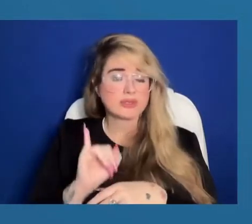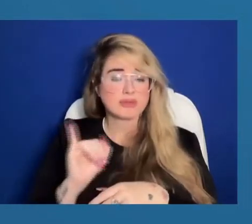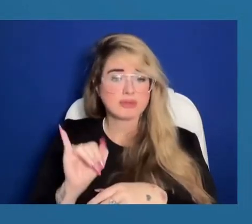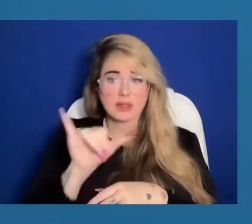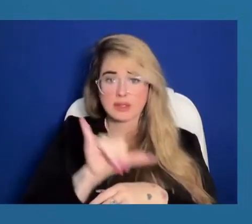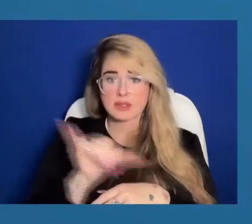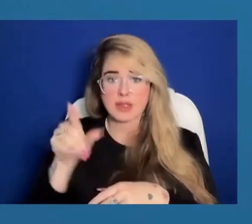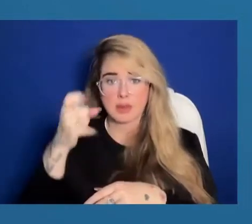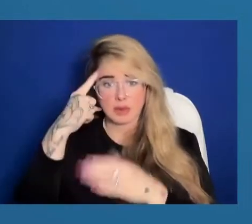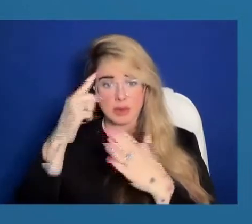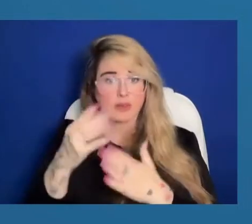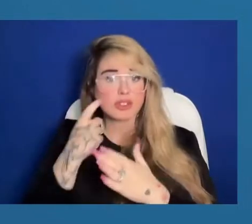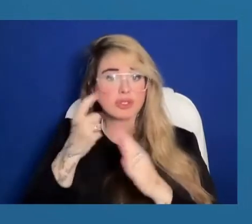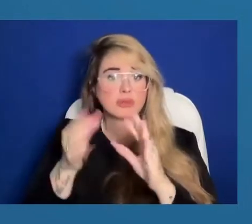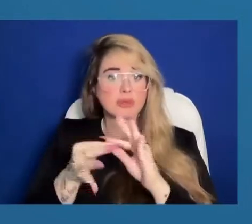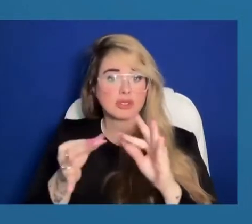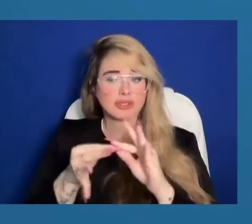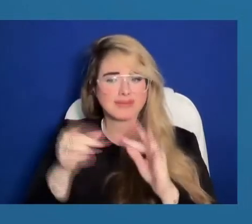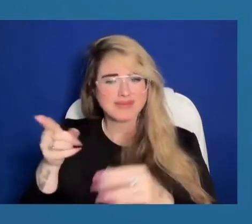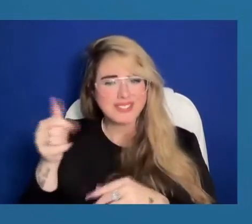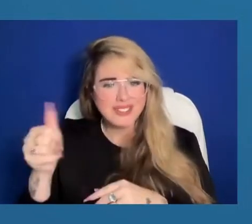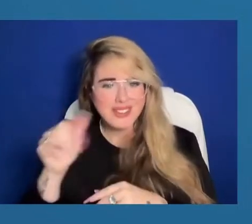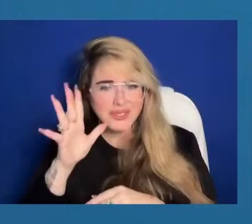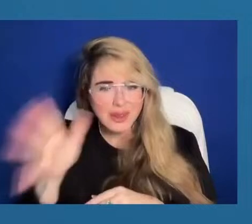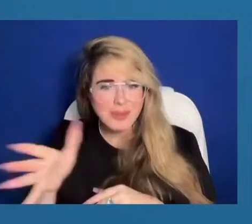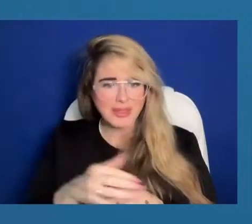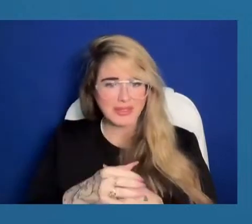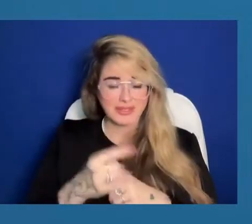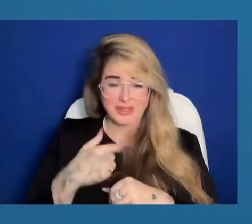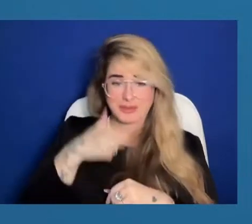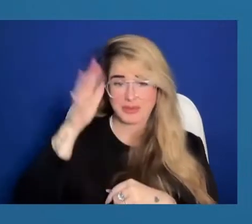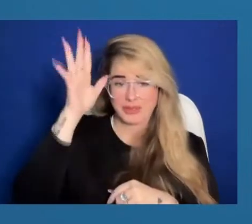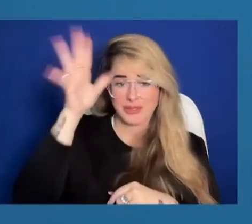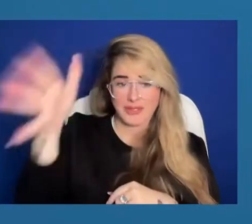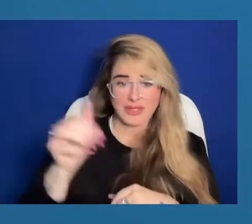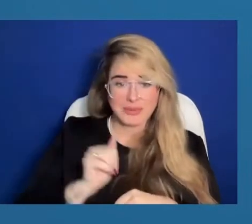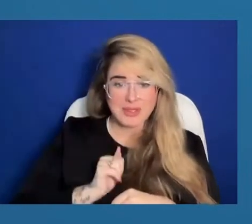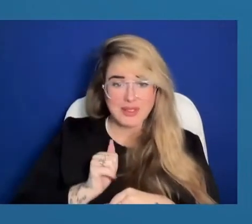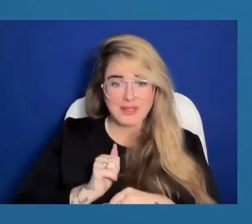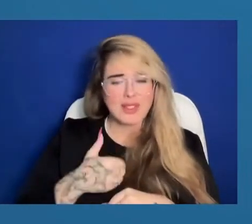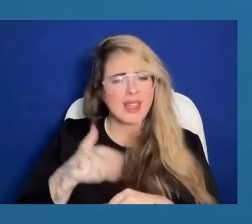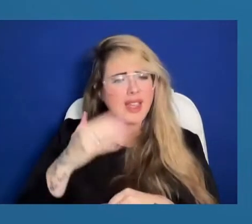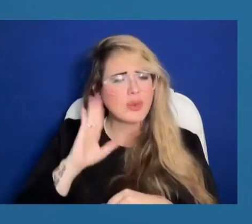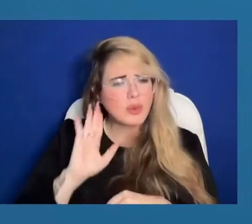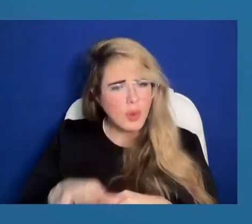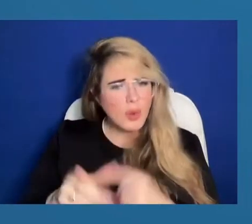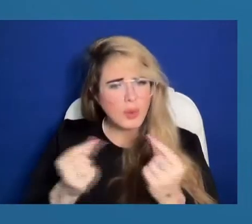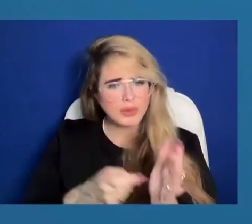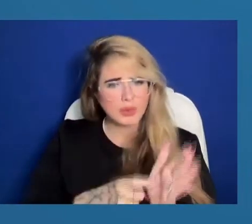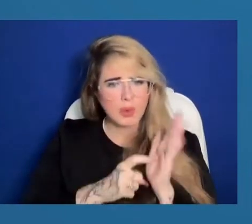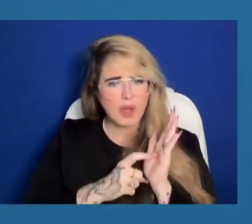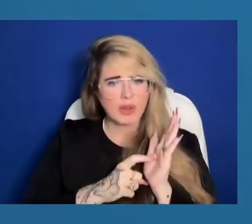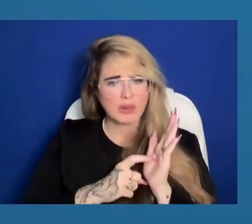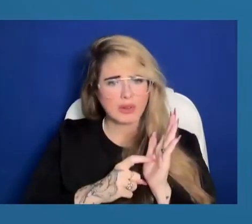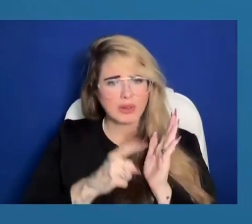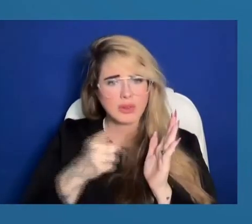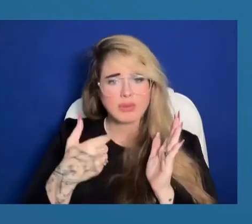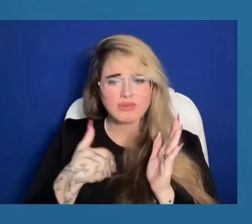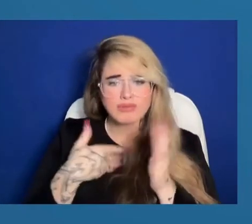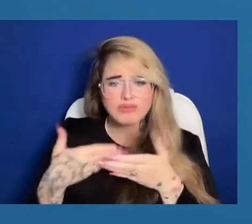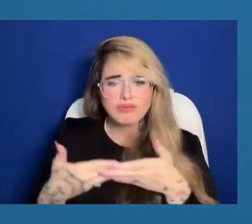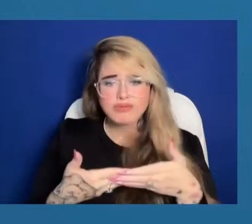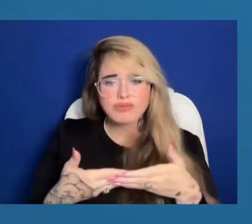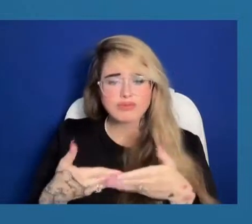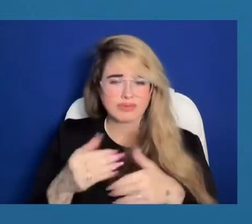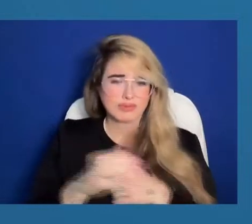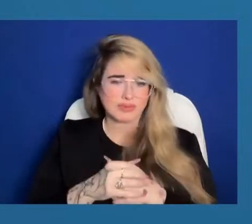said, she's a grandma. I'm a grandpa. And I know what it takes when you have your little baby